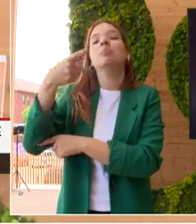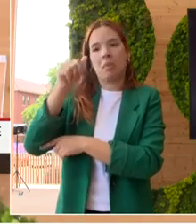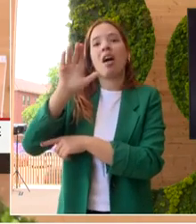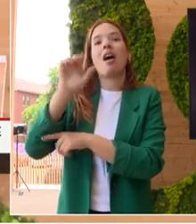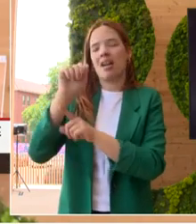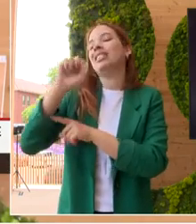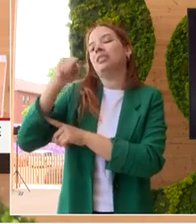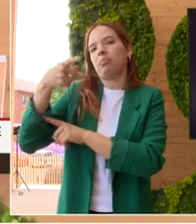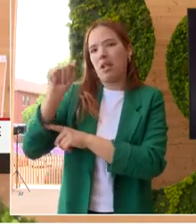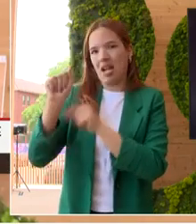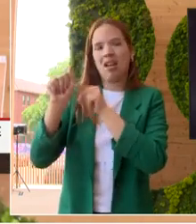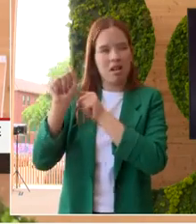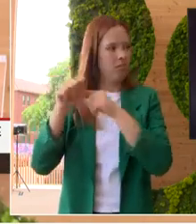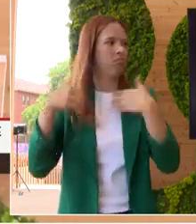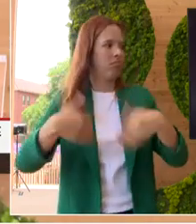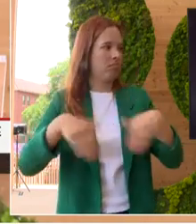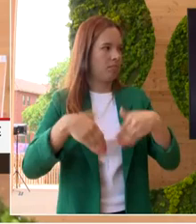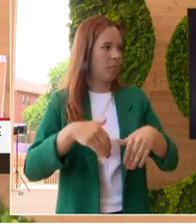Love More Brand,